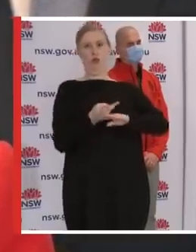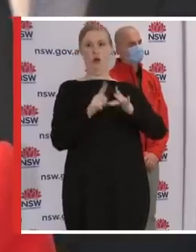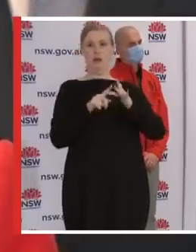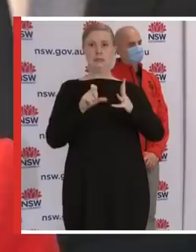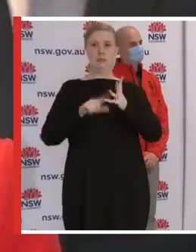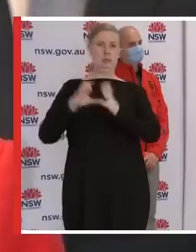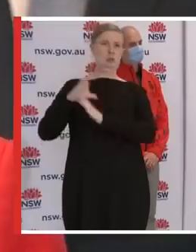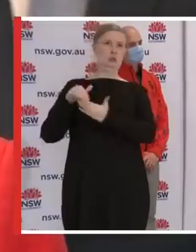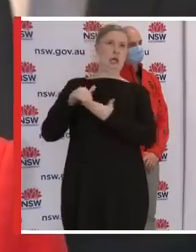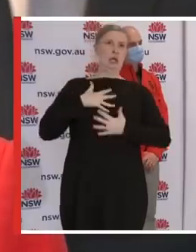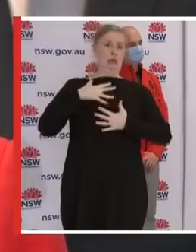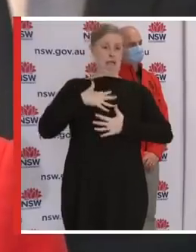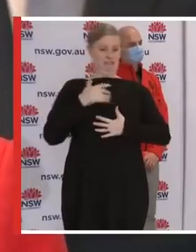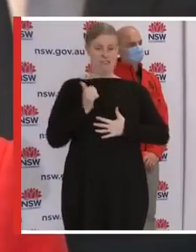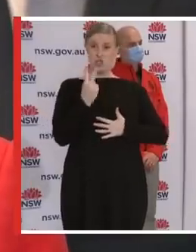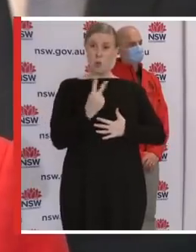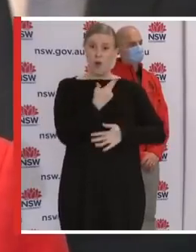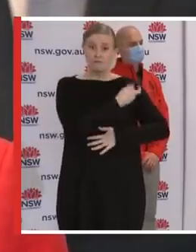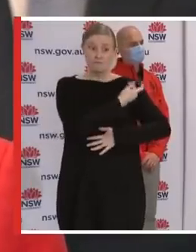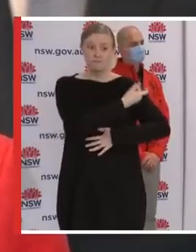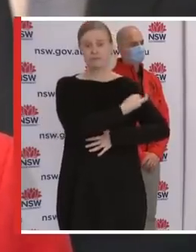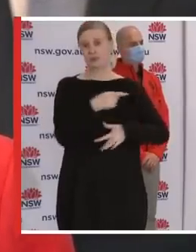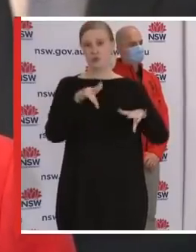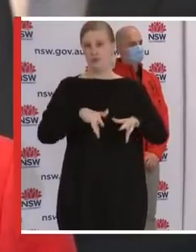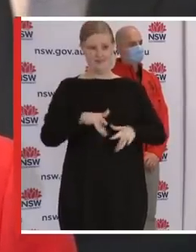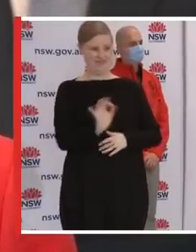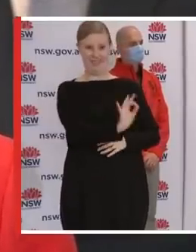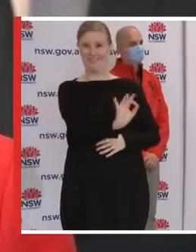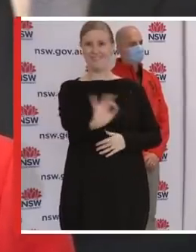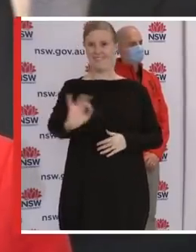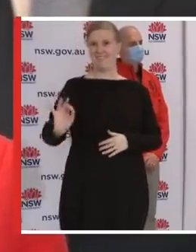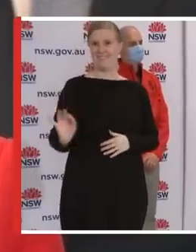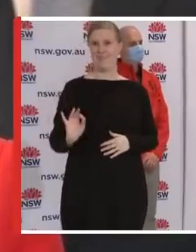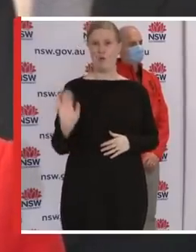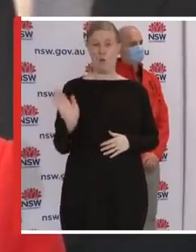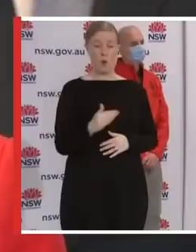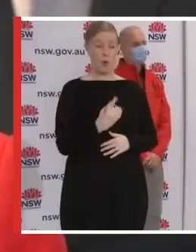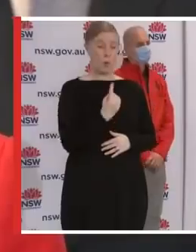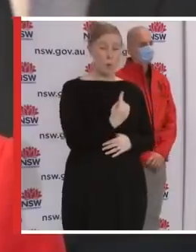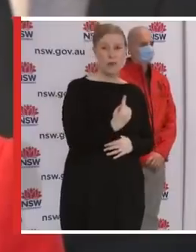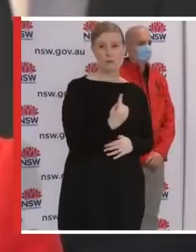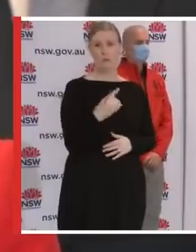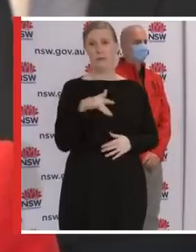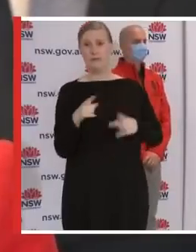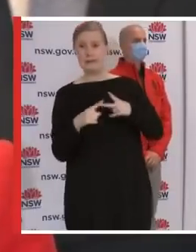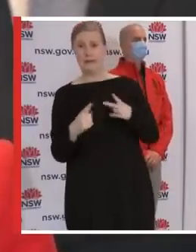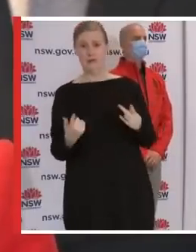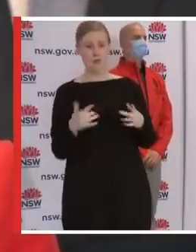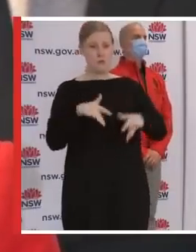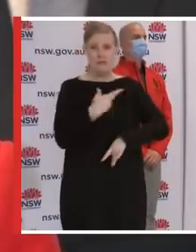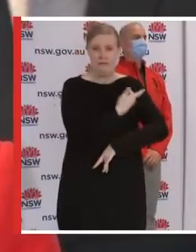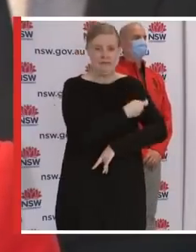really critical for people to go out and get vaccinated. Can I also just go back to my call out about Byron? I should have